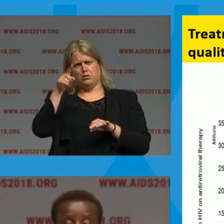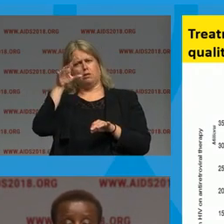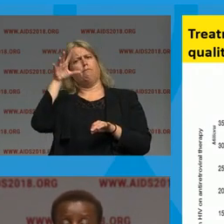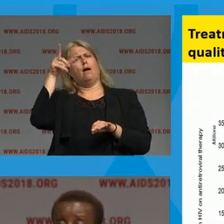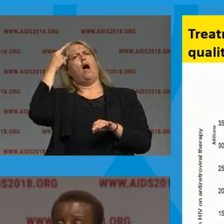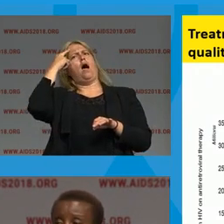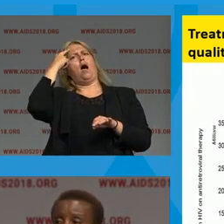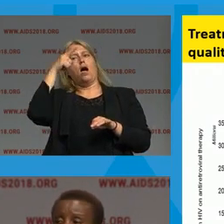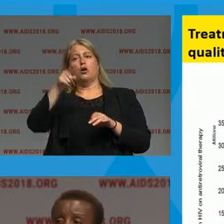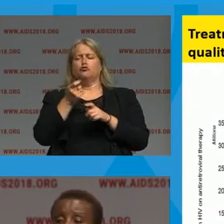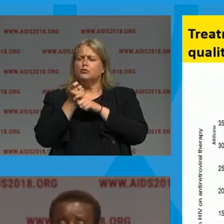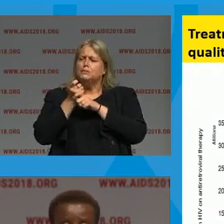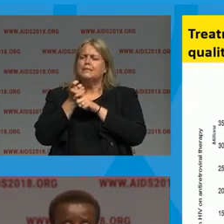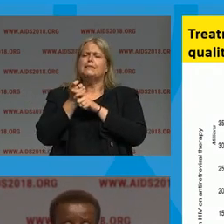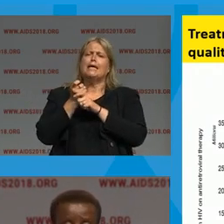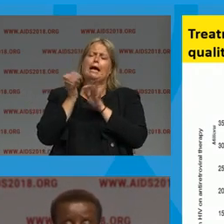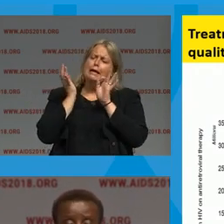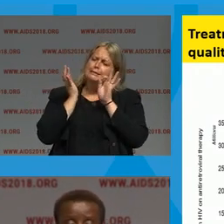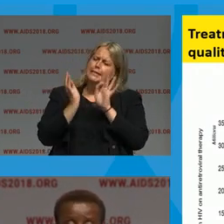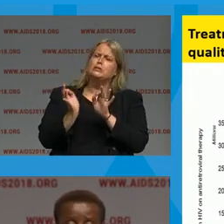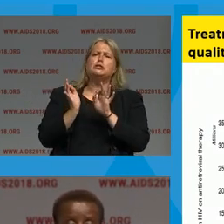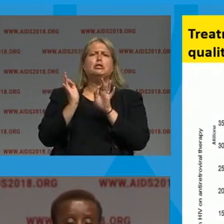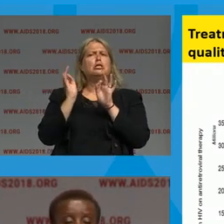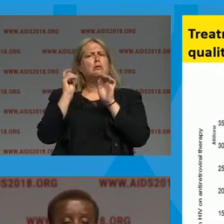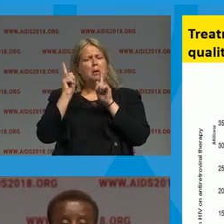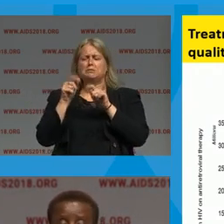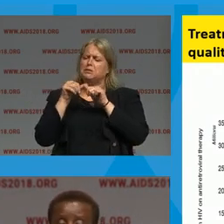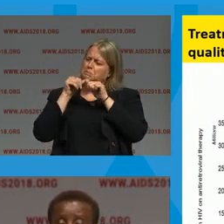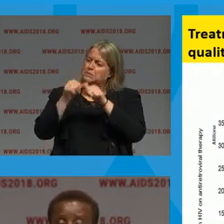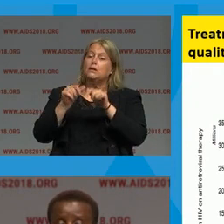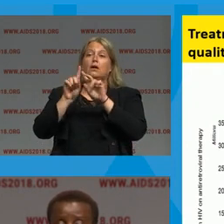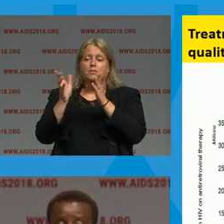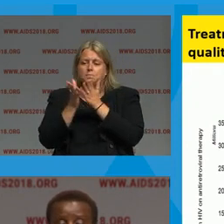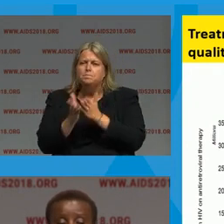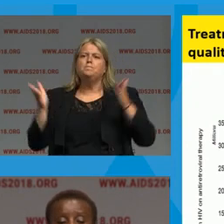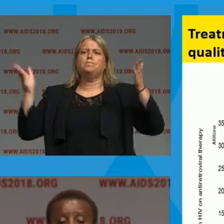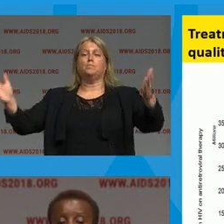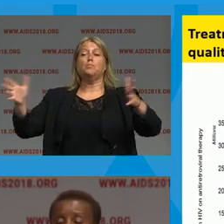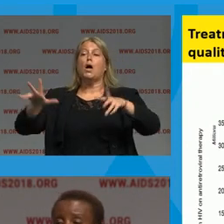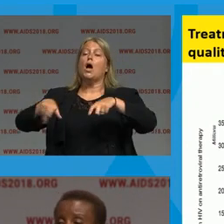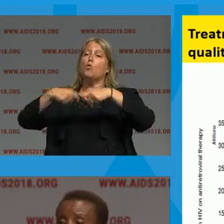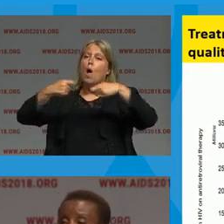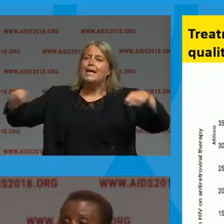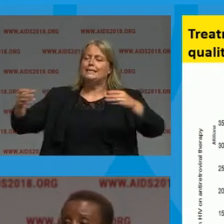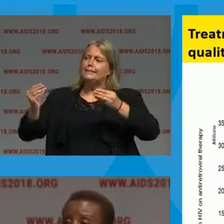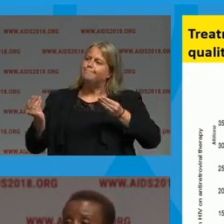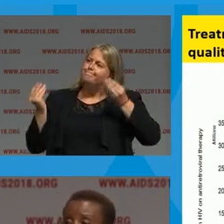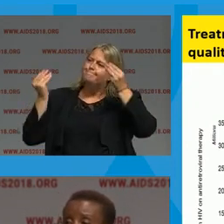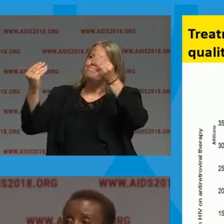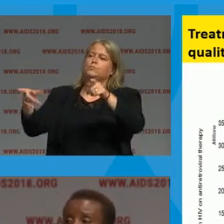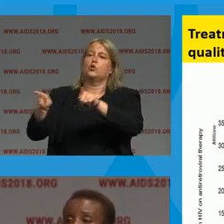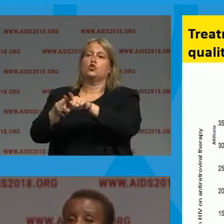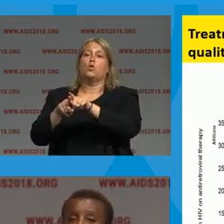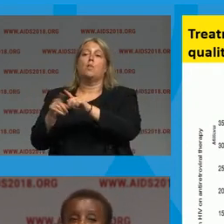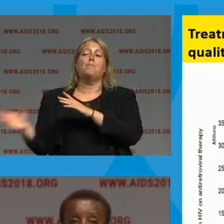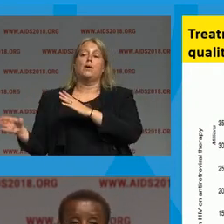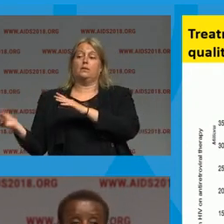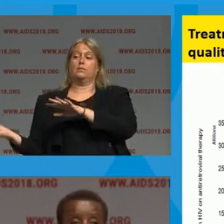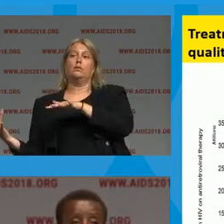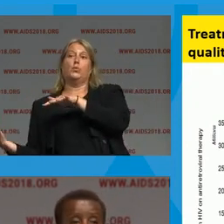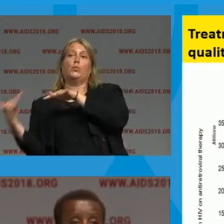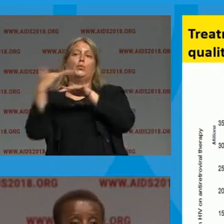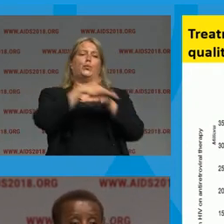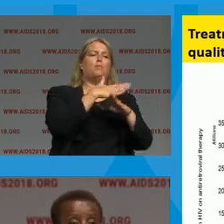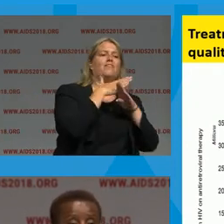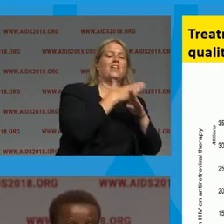is essential. It must be continued to scale, delivered with quality, but it will not get us the prevention benefits we need